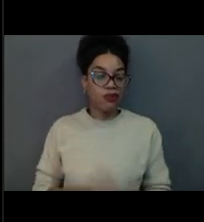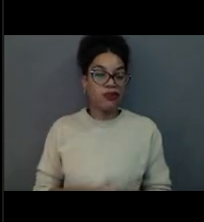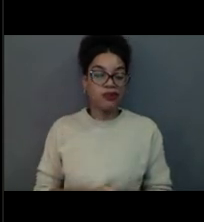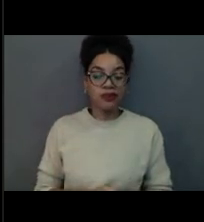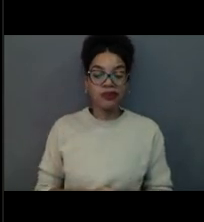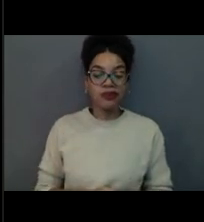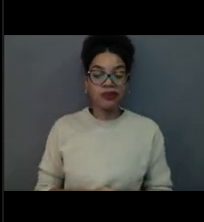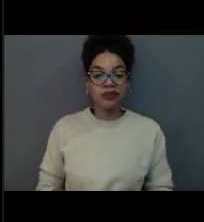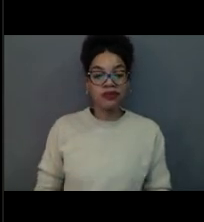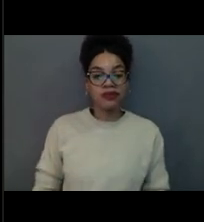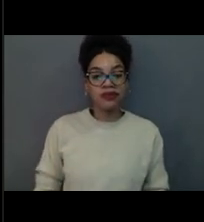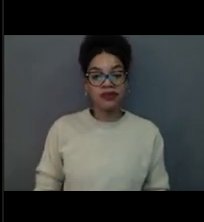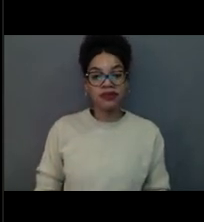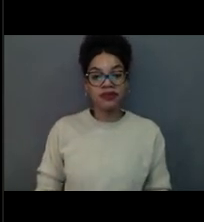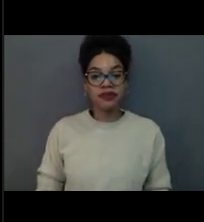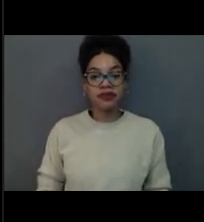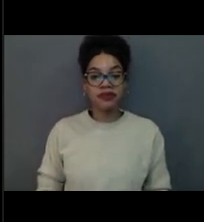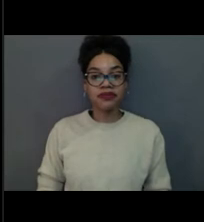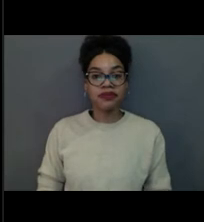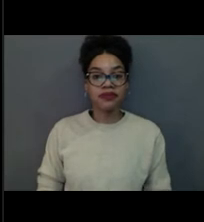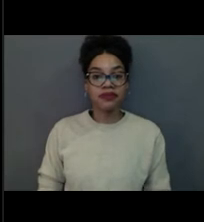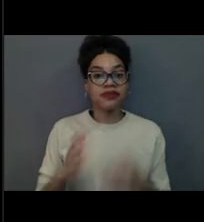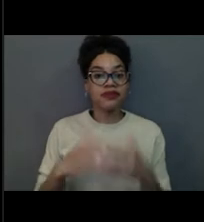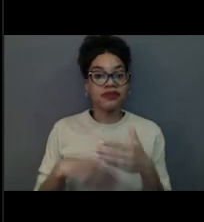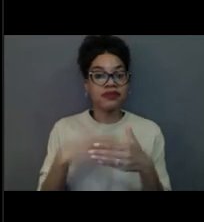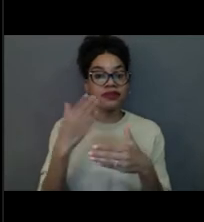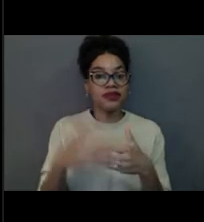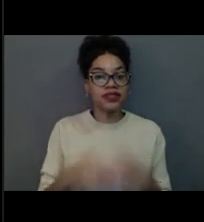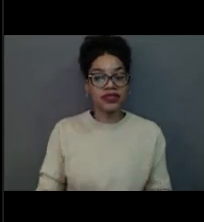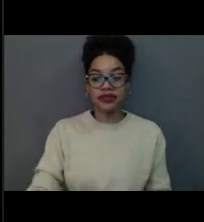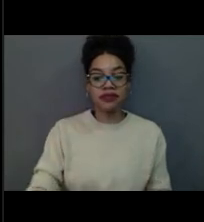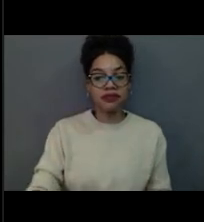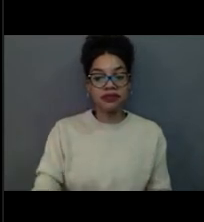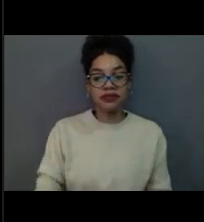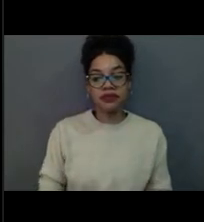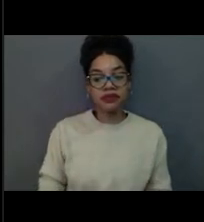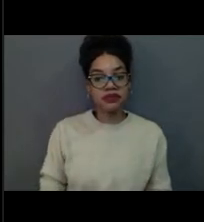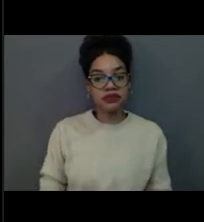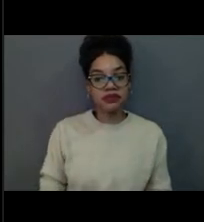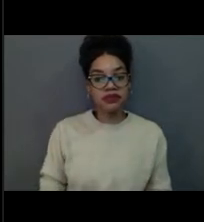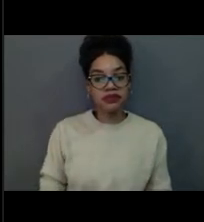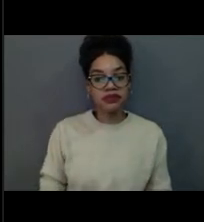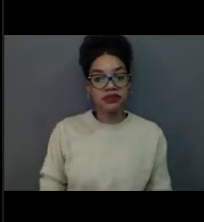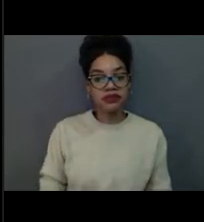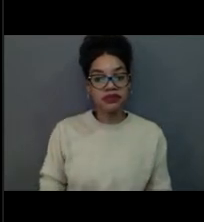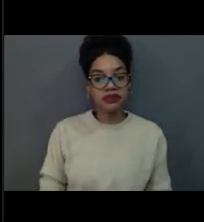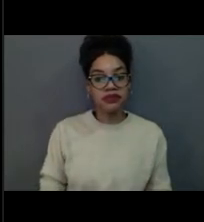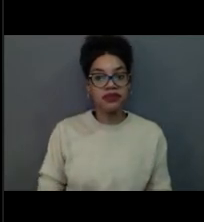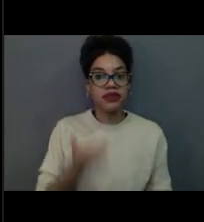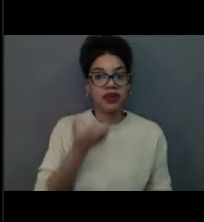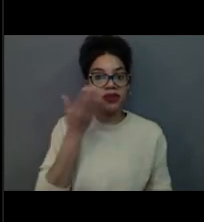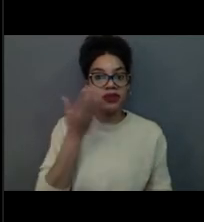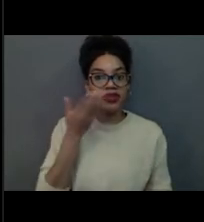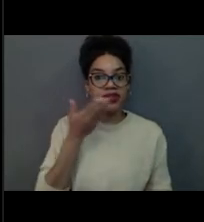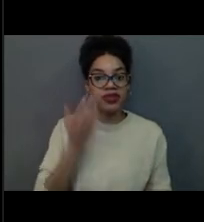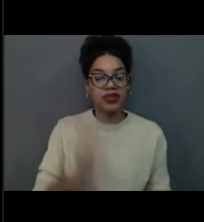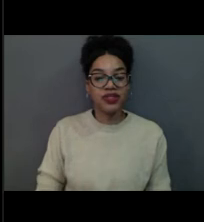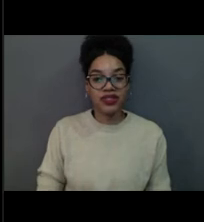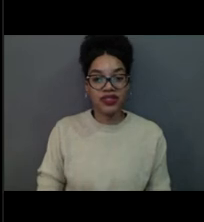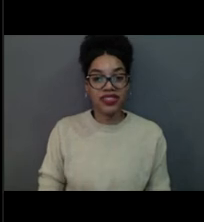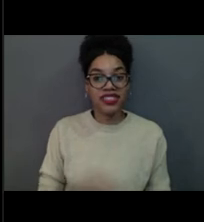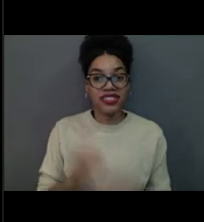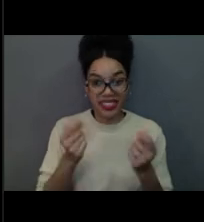maybe something else going on. All right, next, the next step is to evaluate the raw odor. So we're gonna get up